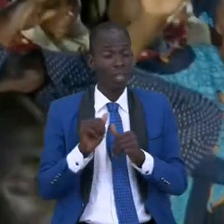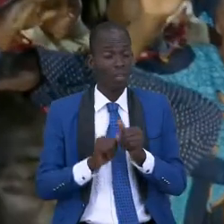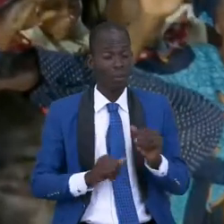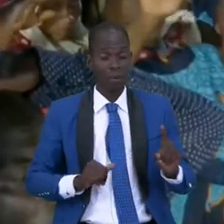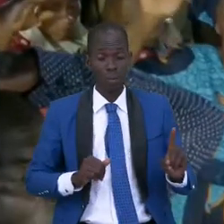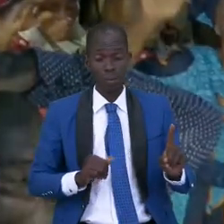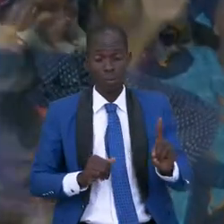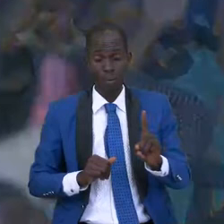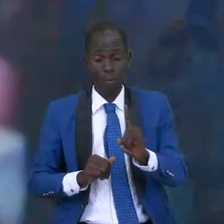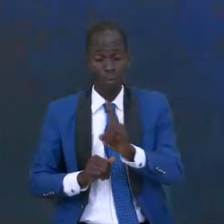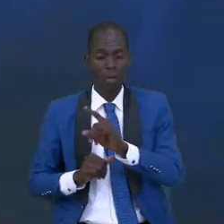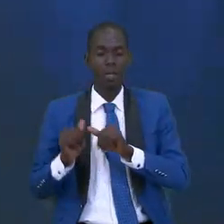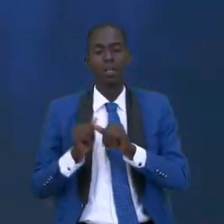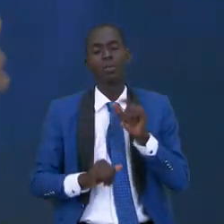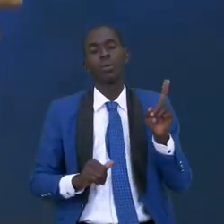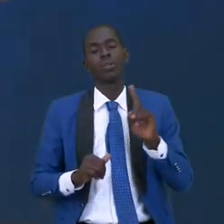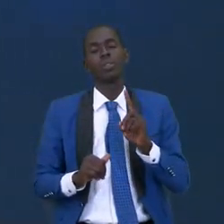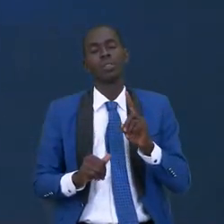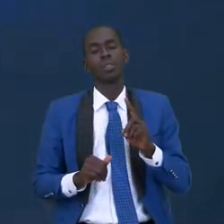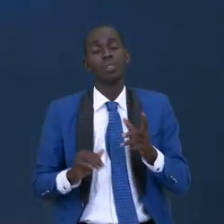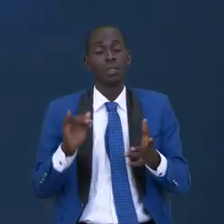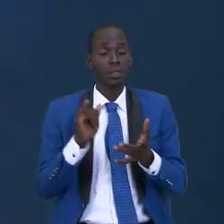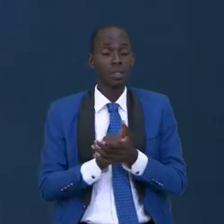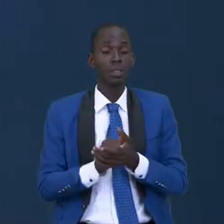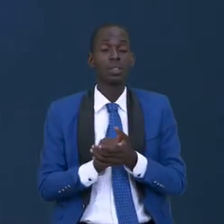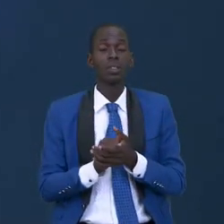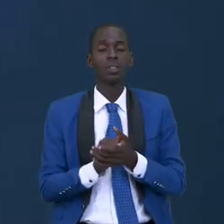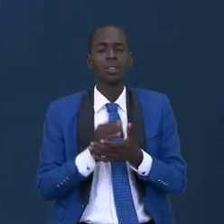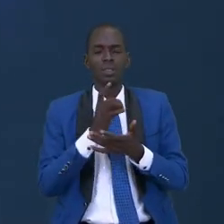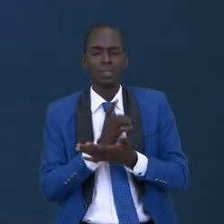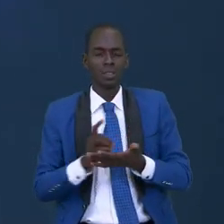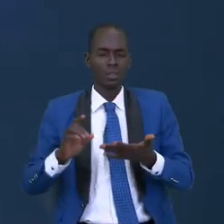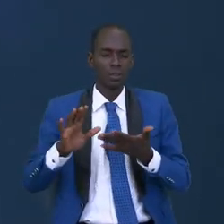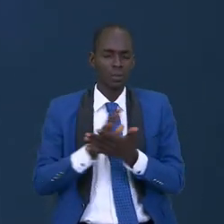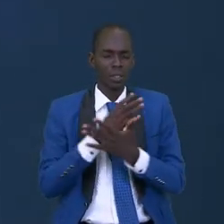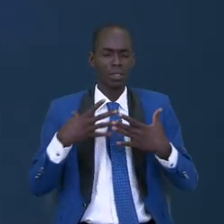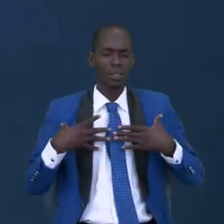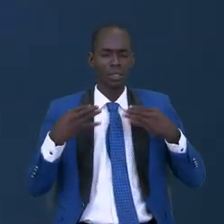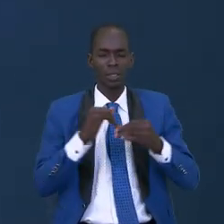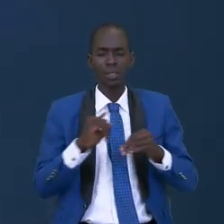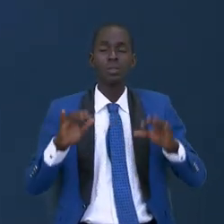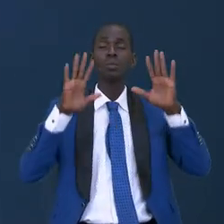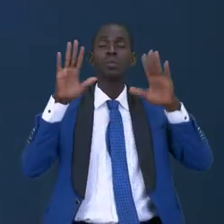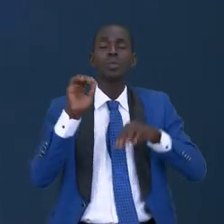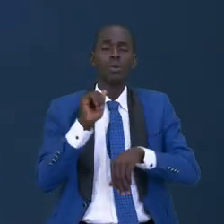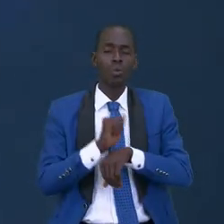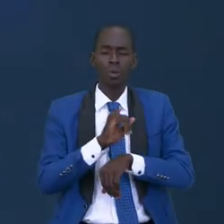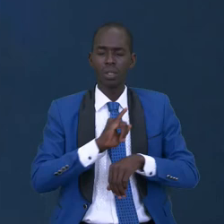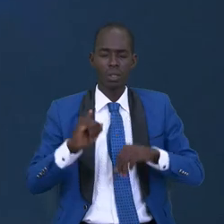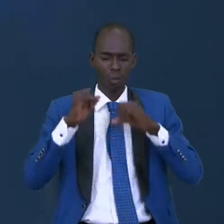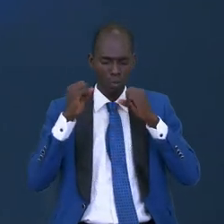Everyone, everywhere, that divine healing, miracle working